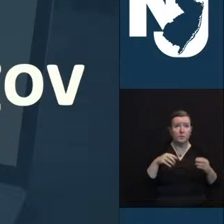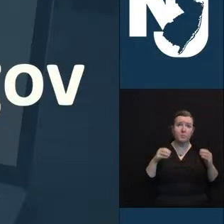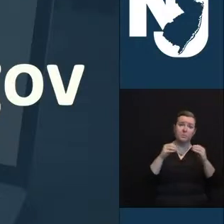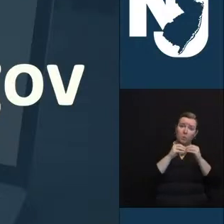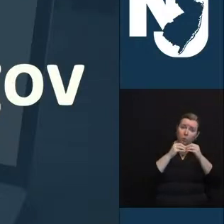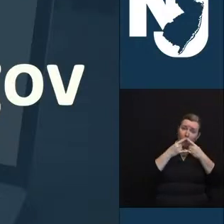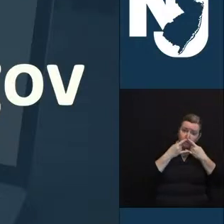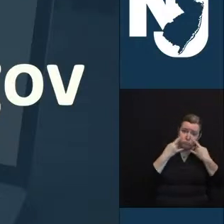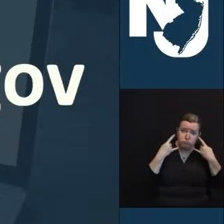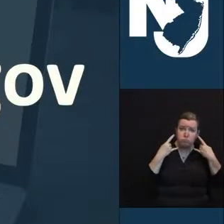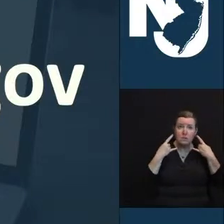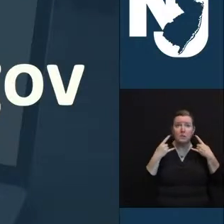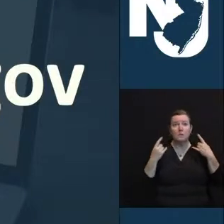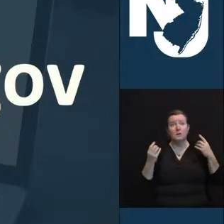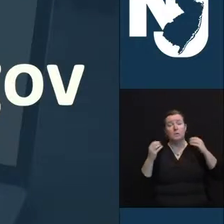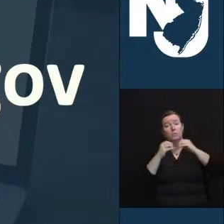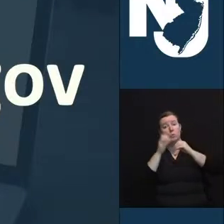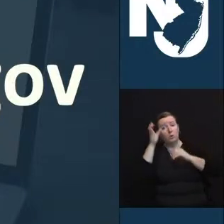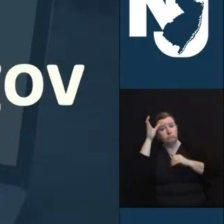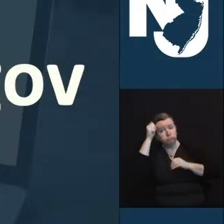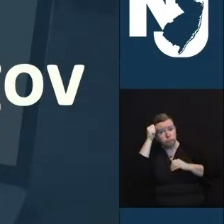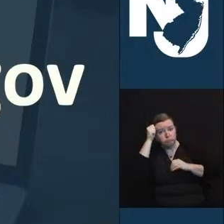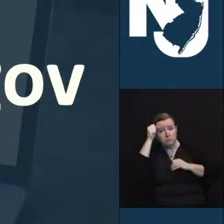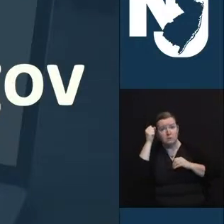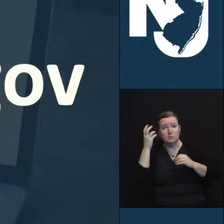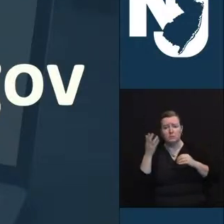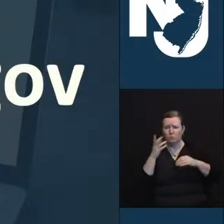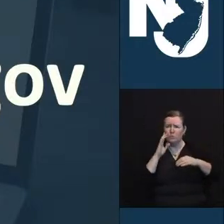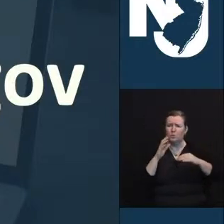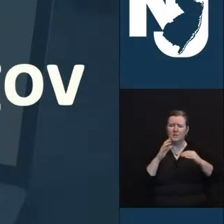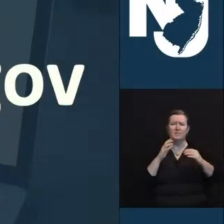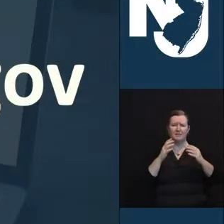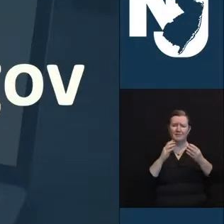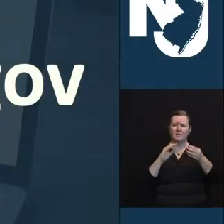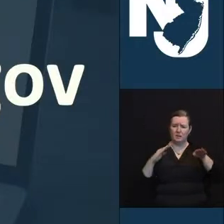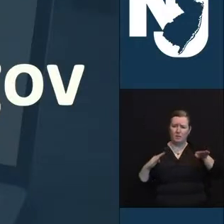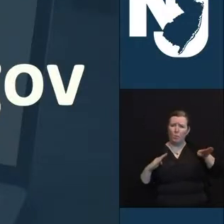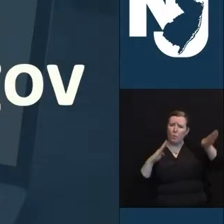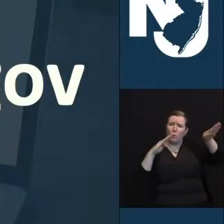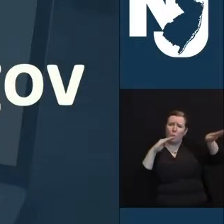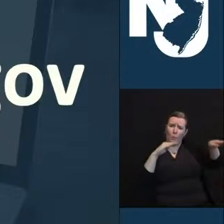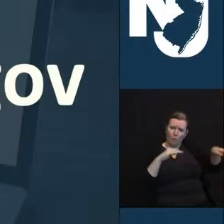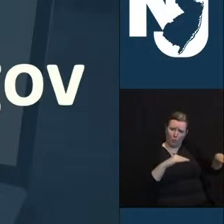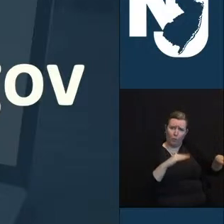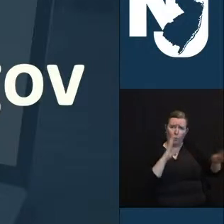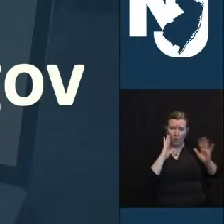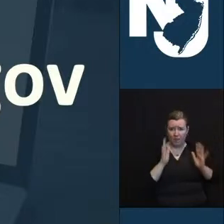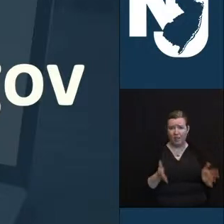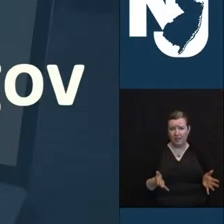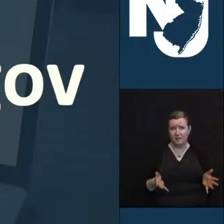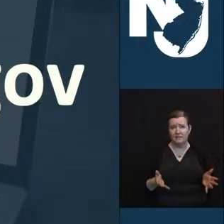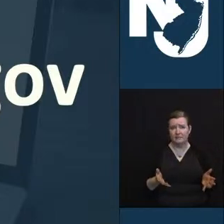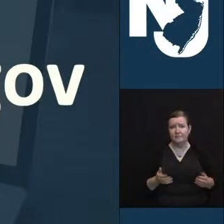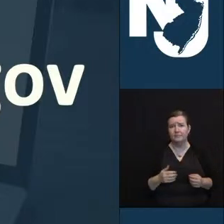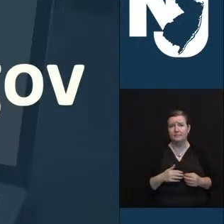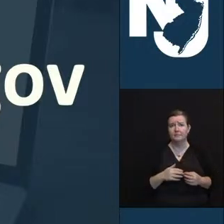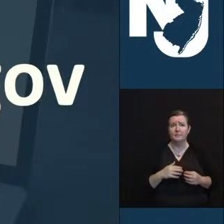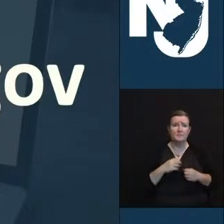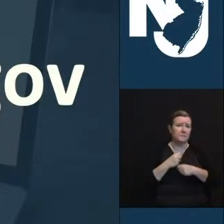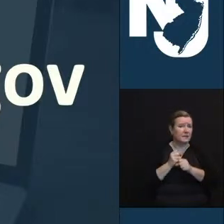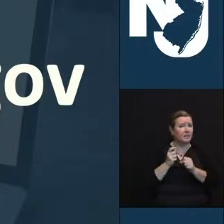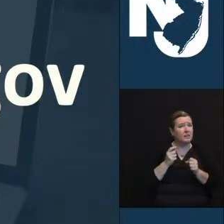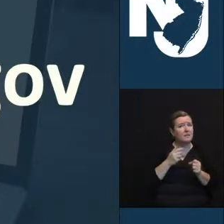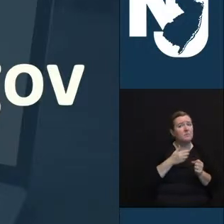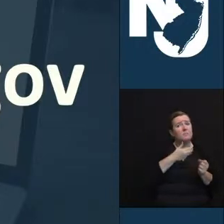use common sense. And the more we can change them for the better, the sooner we can crush the curve of this second wave and